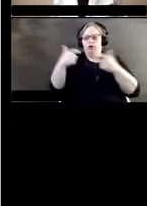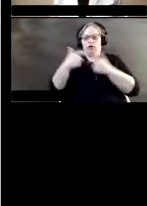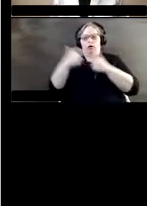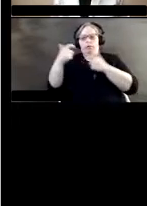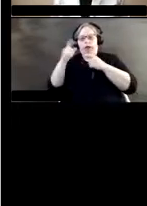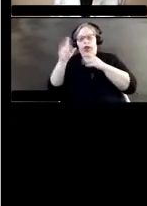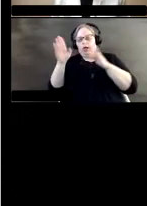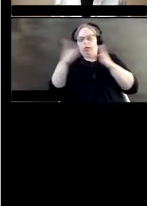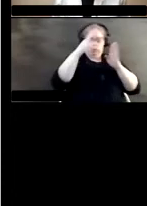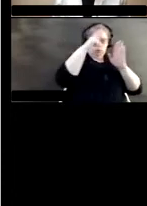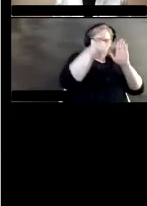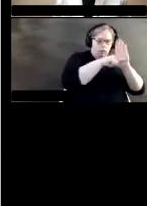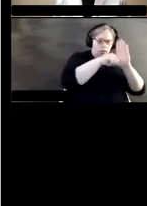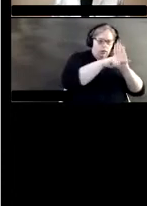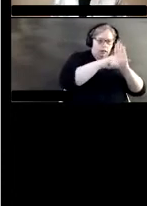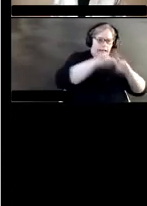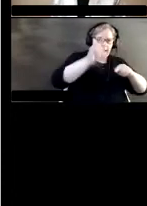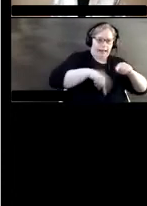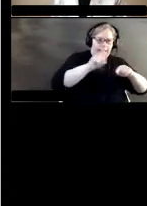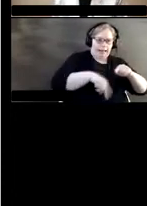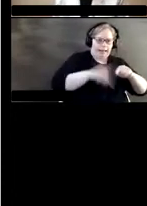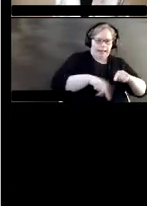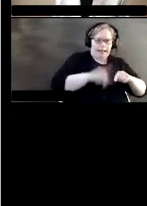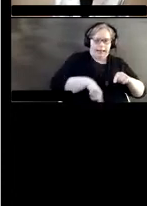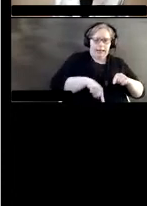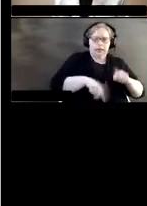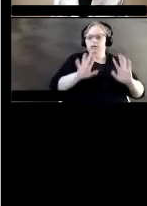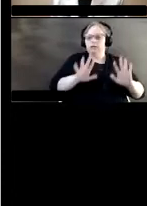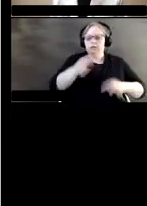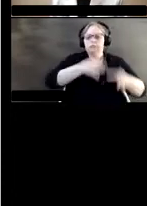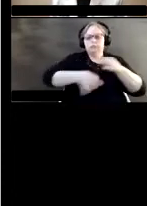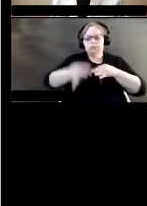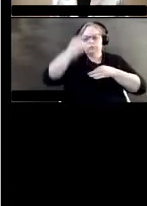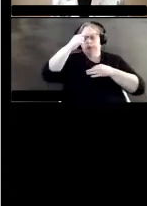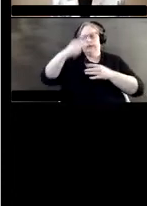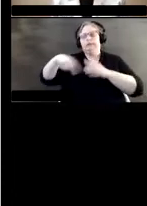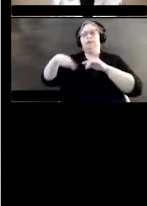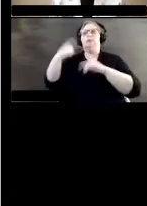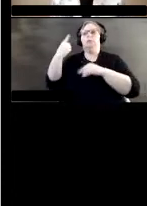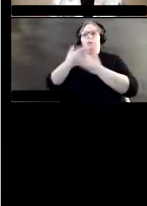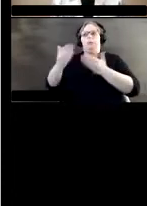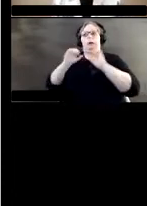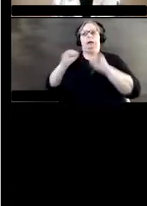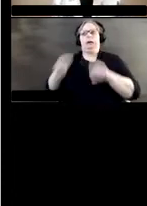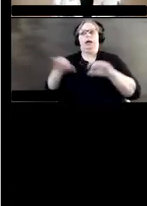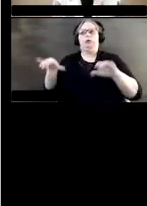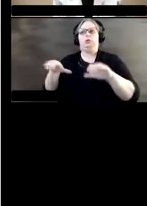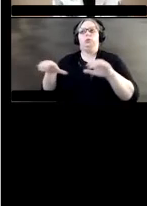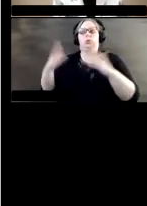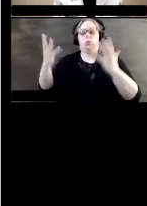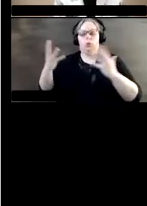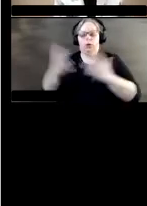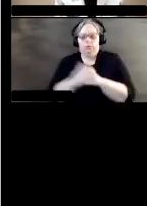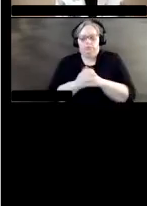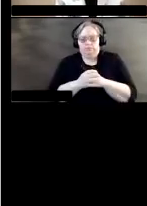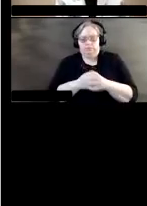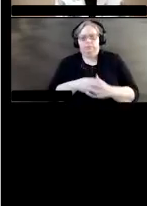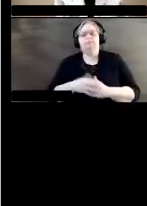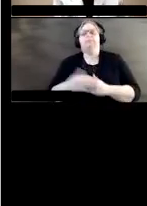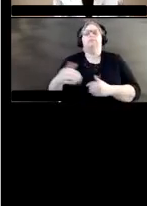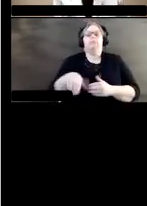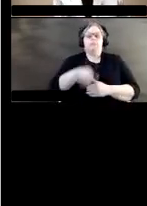that you can't do. Find one thing that you can do. There is what's called cognitive behavioral